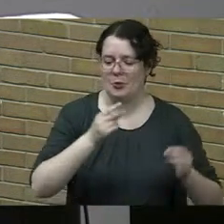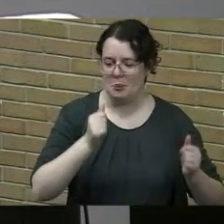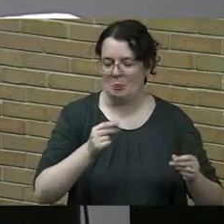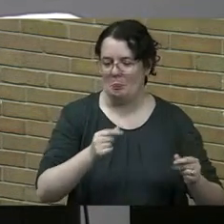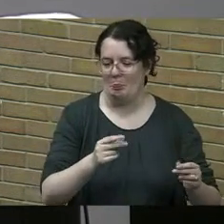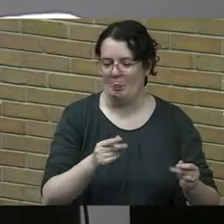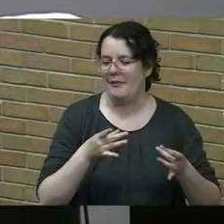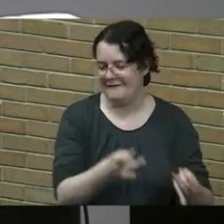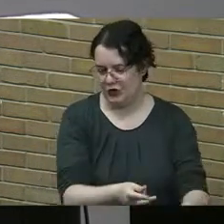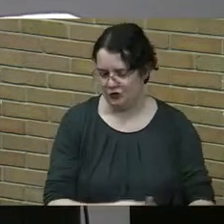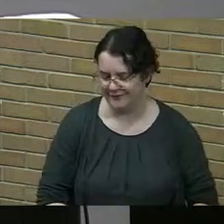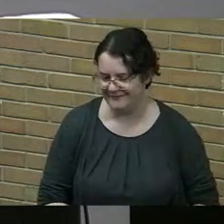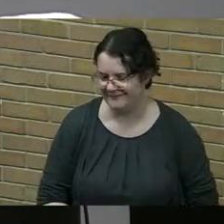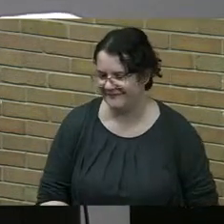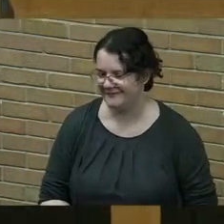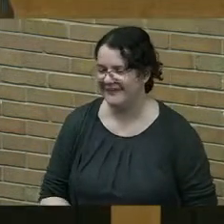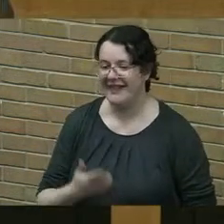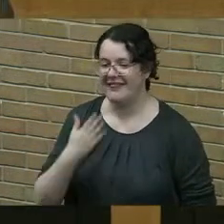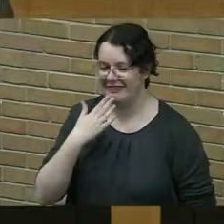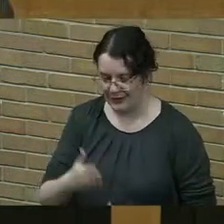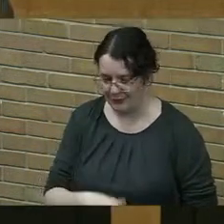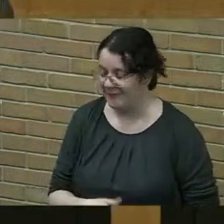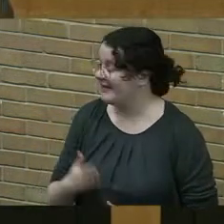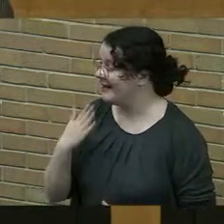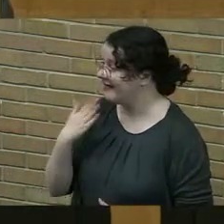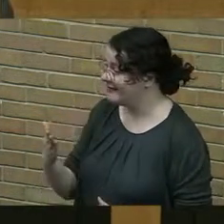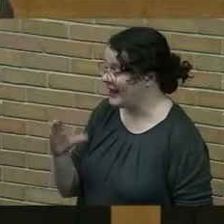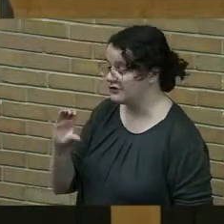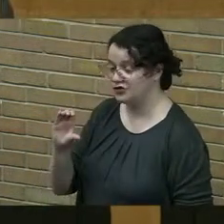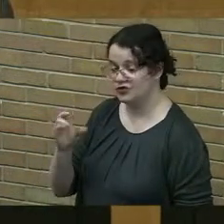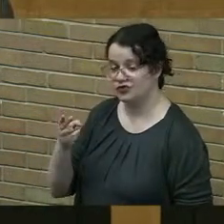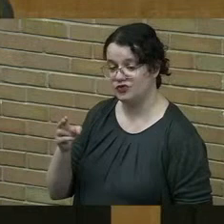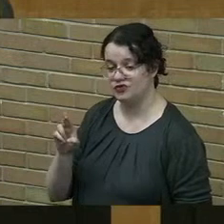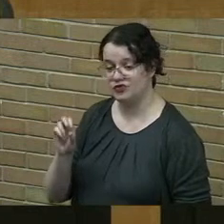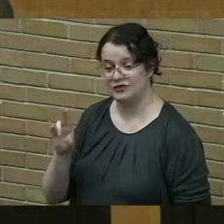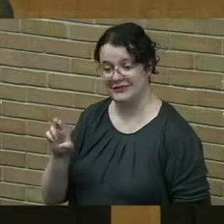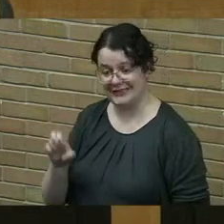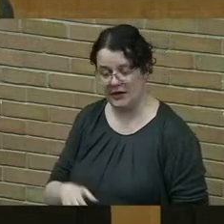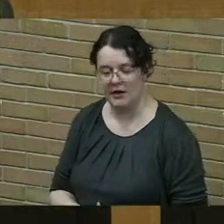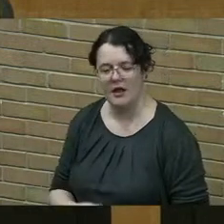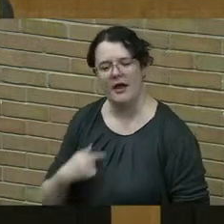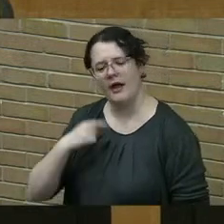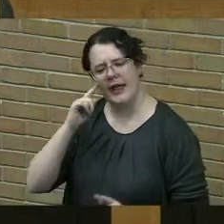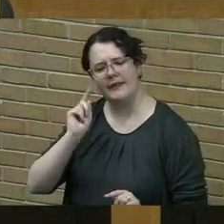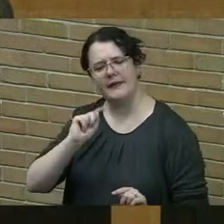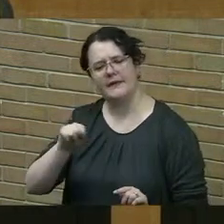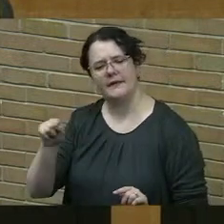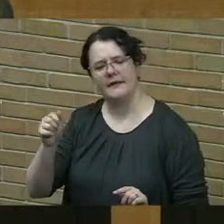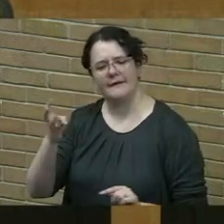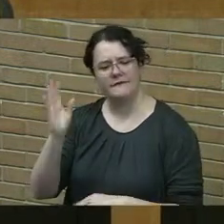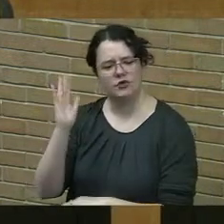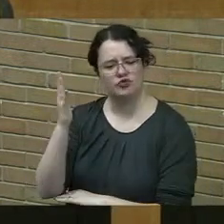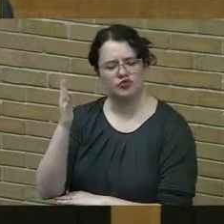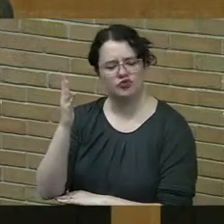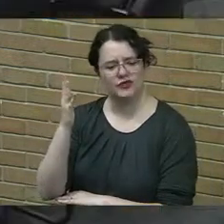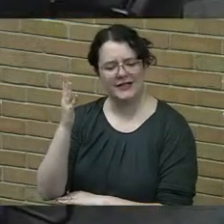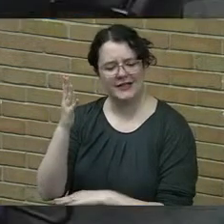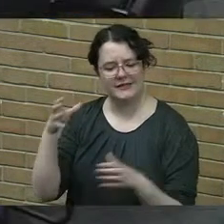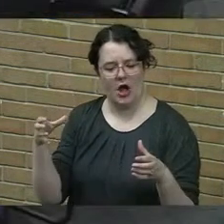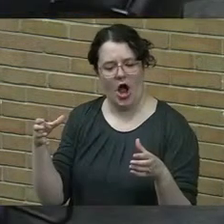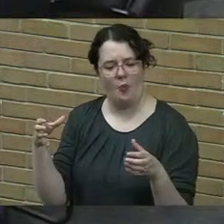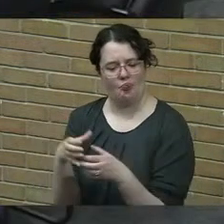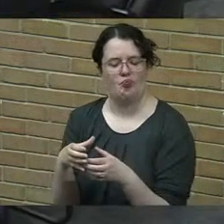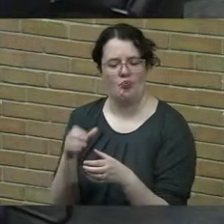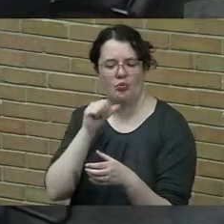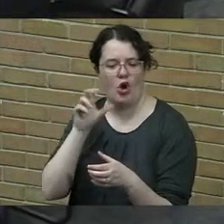Thank you. Thanks, Christine. And I think a couple of those trees that are smaller than 30 inches will not have to